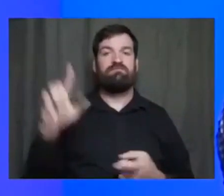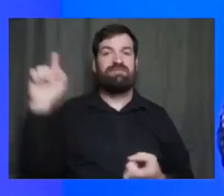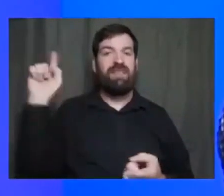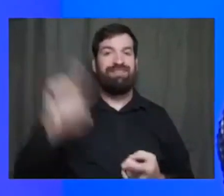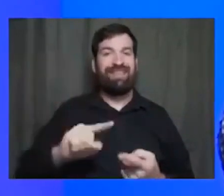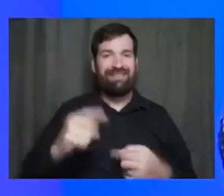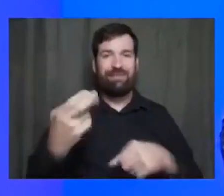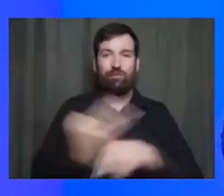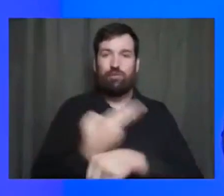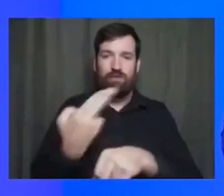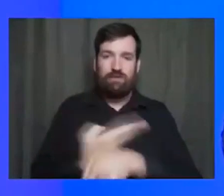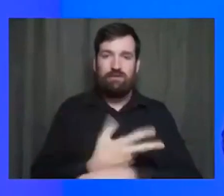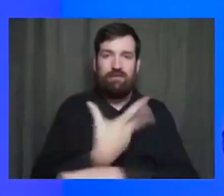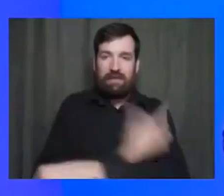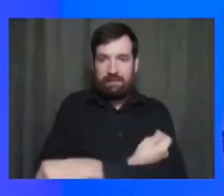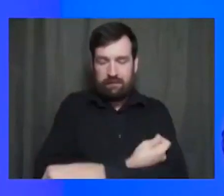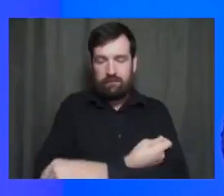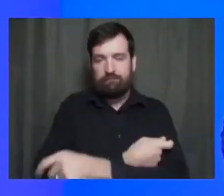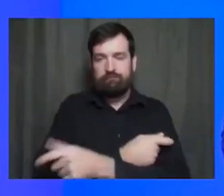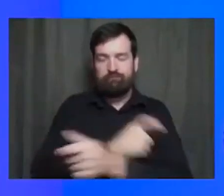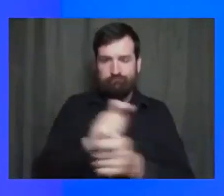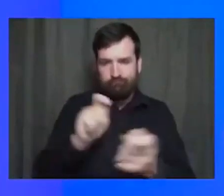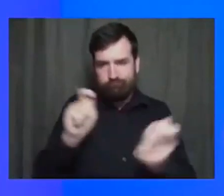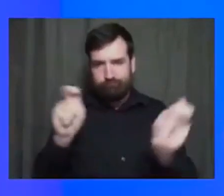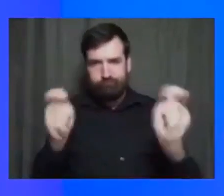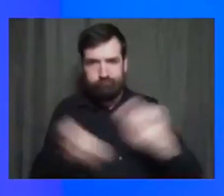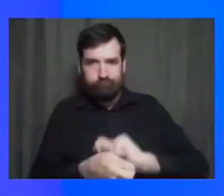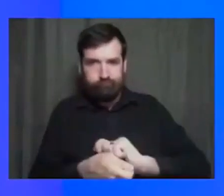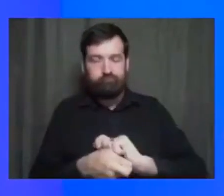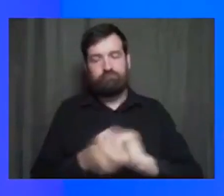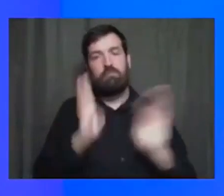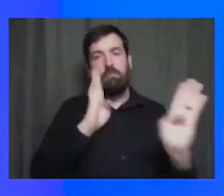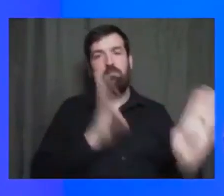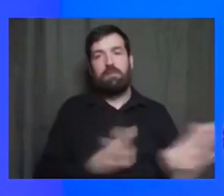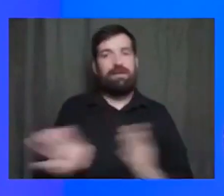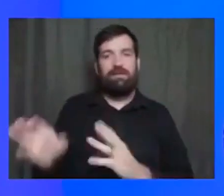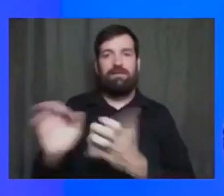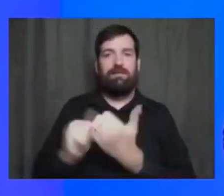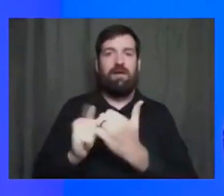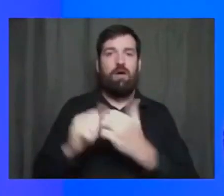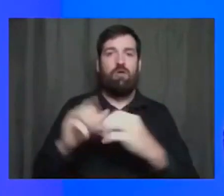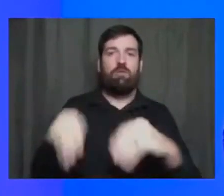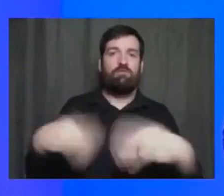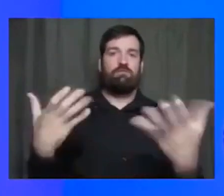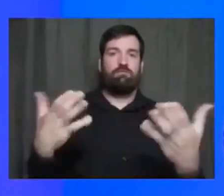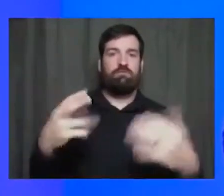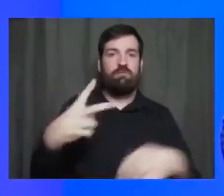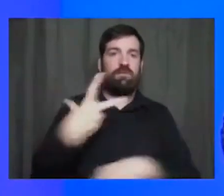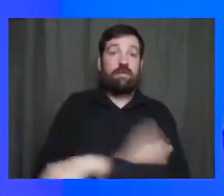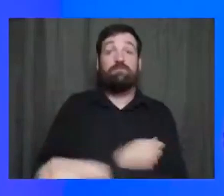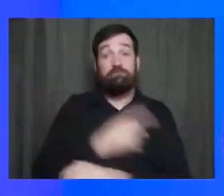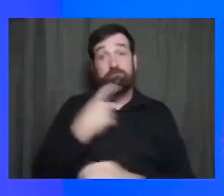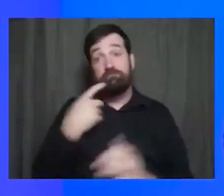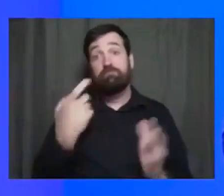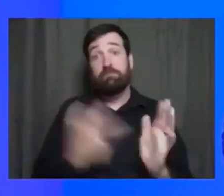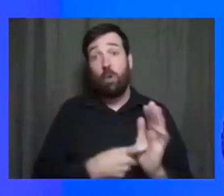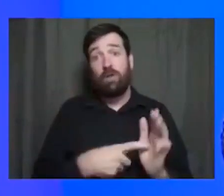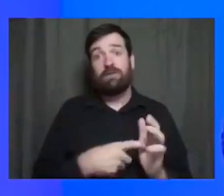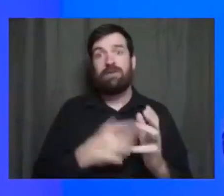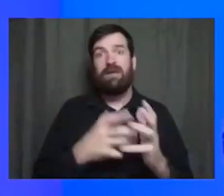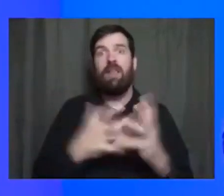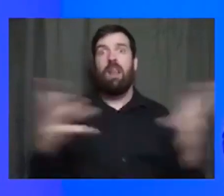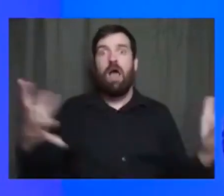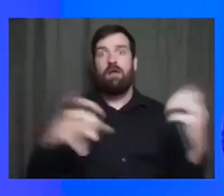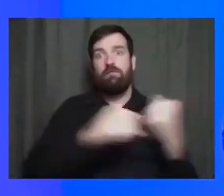to change our plan for how we get vaccine to people. I think most people have noticed that there's been a lot of campaigns in